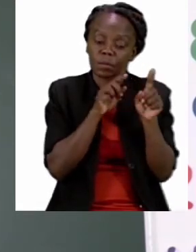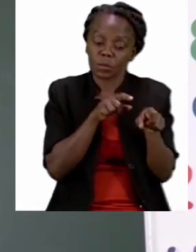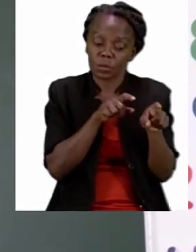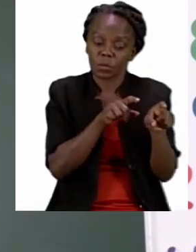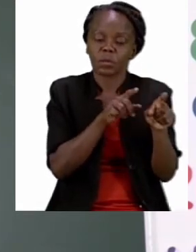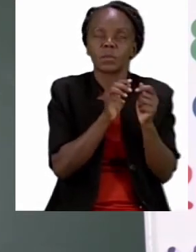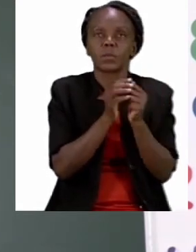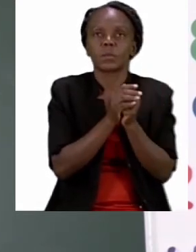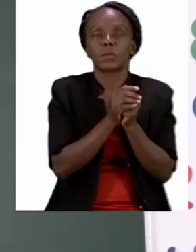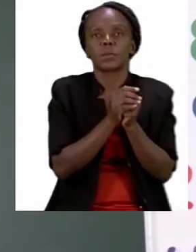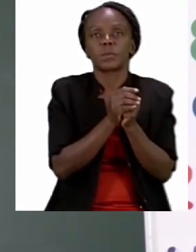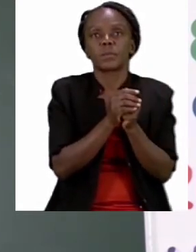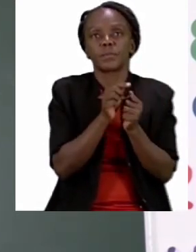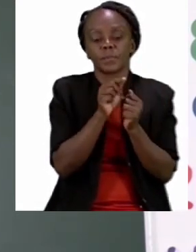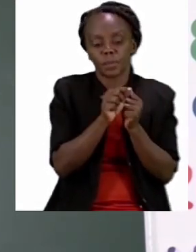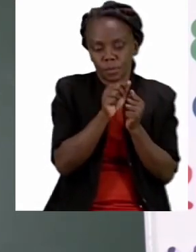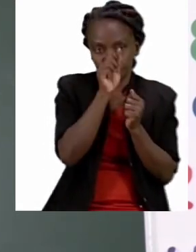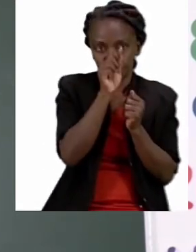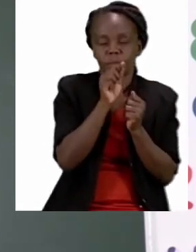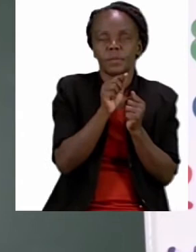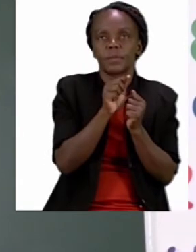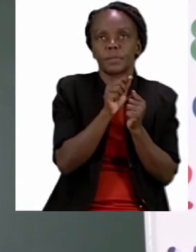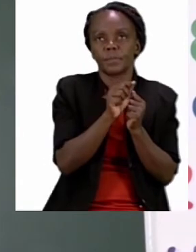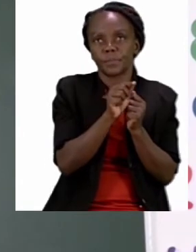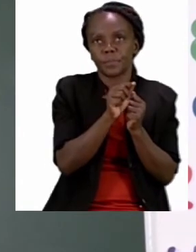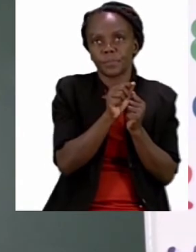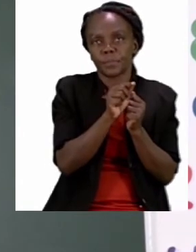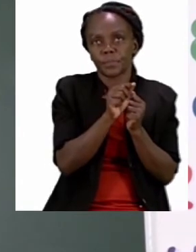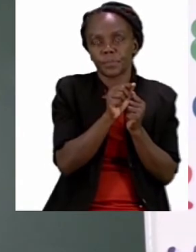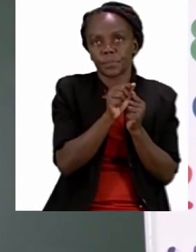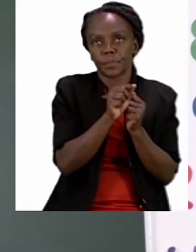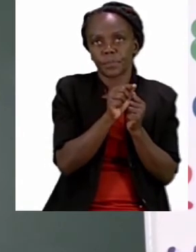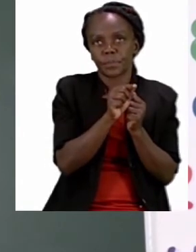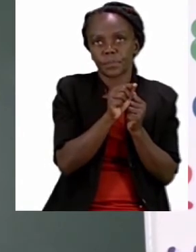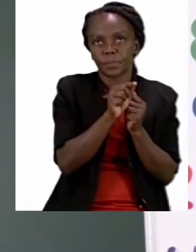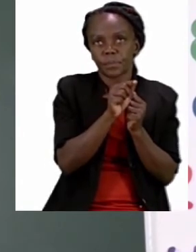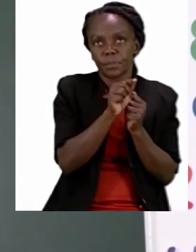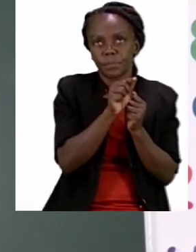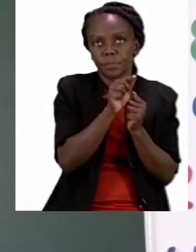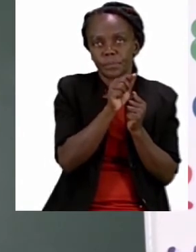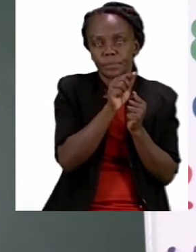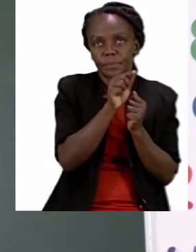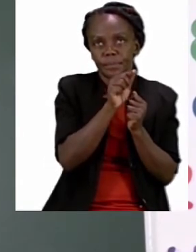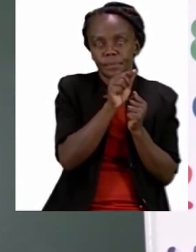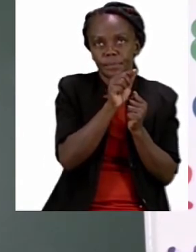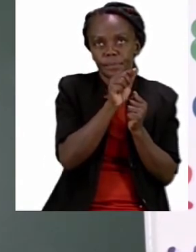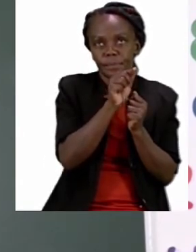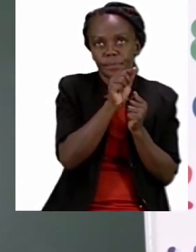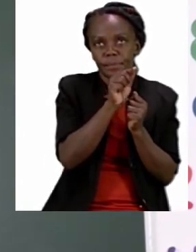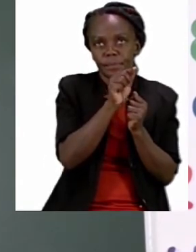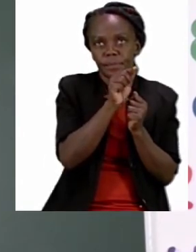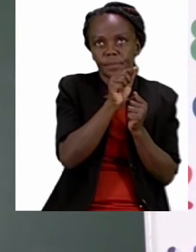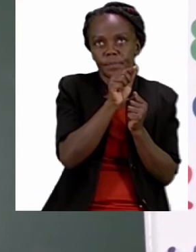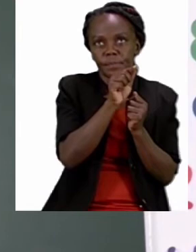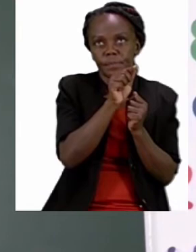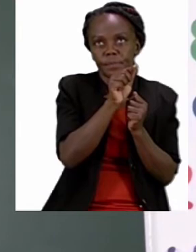to do is go up. So we're going to go up, catching each and every